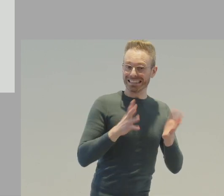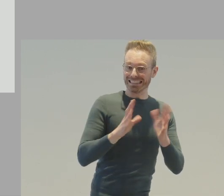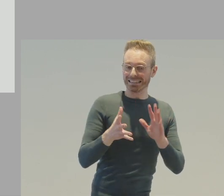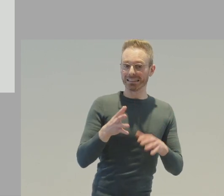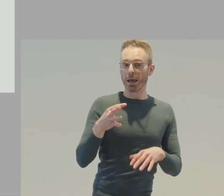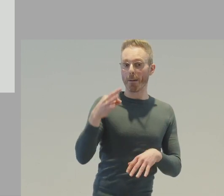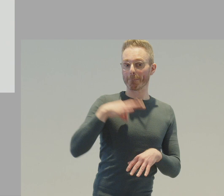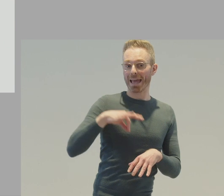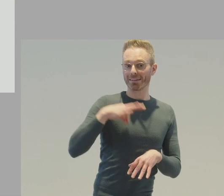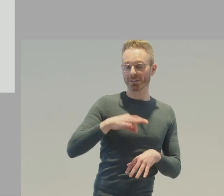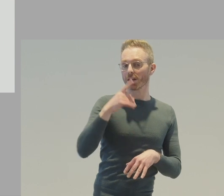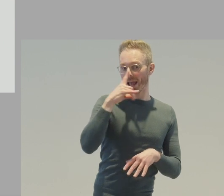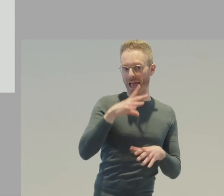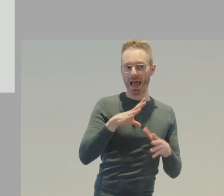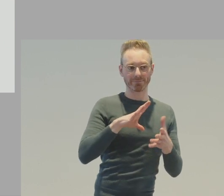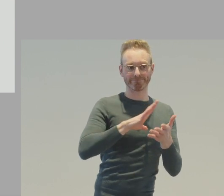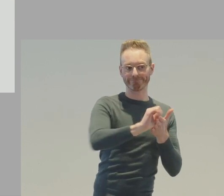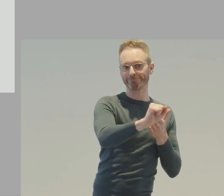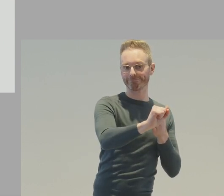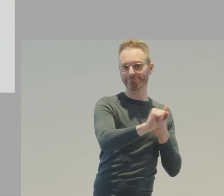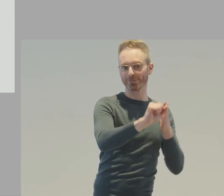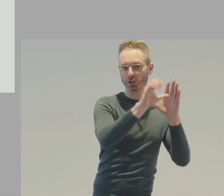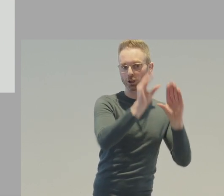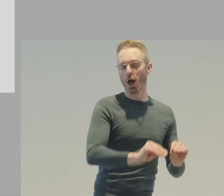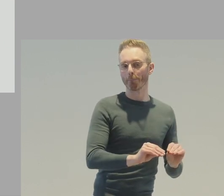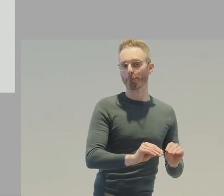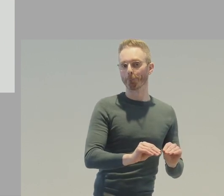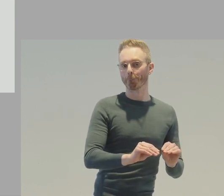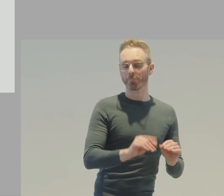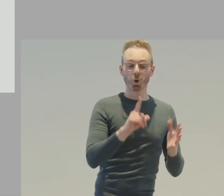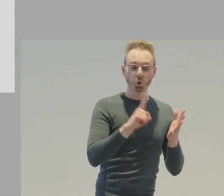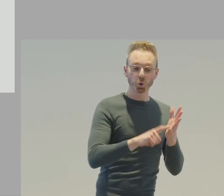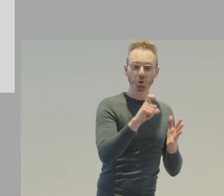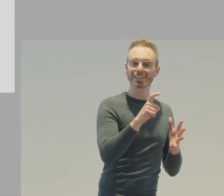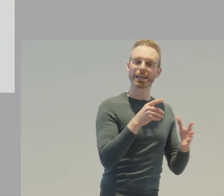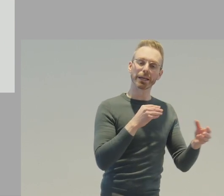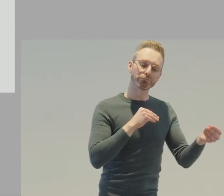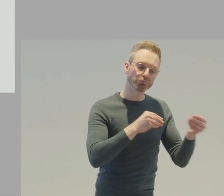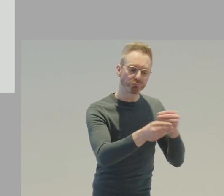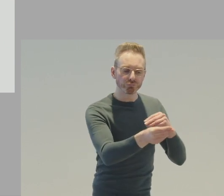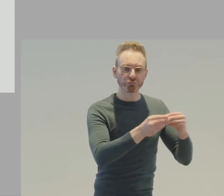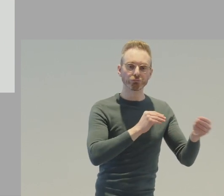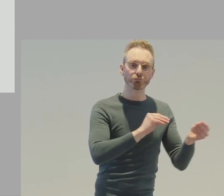Credit tapers off. With ESA is a hard line if you earn more than that per week.